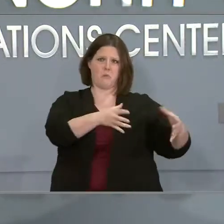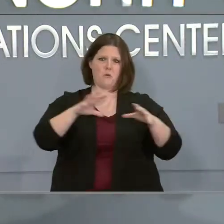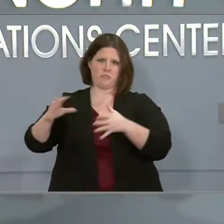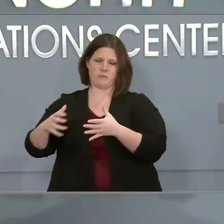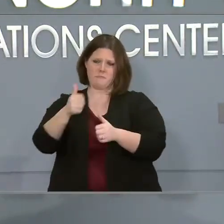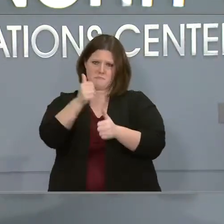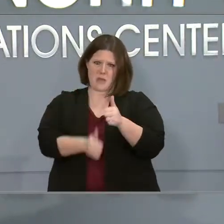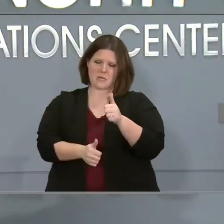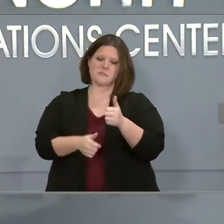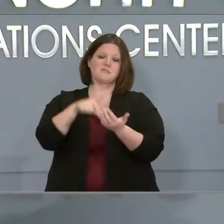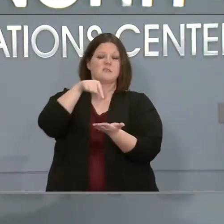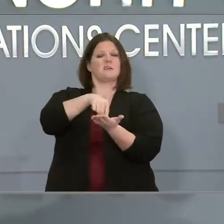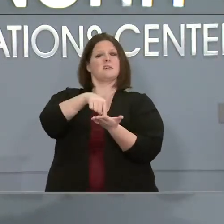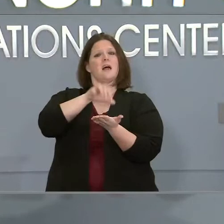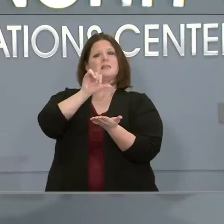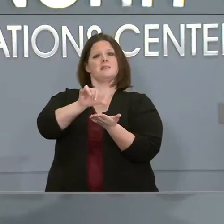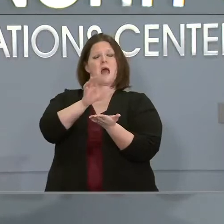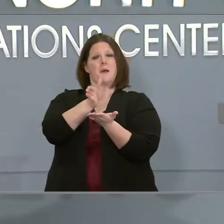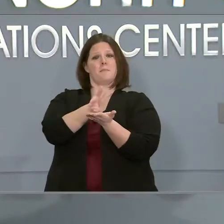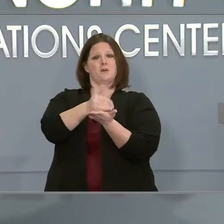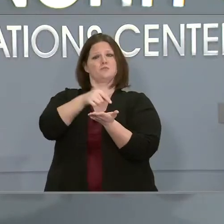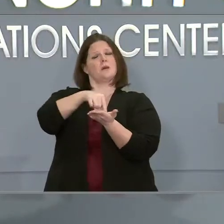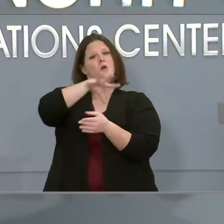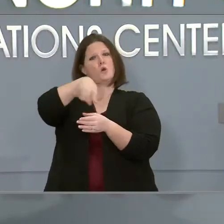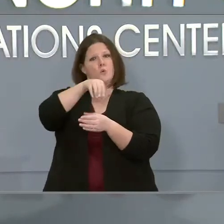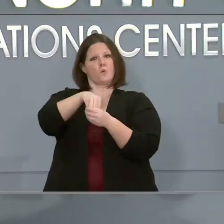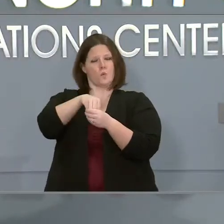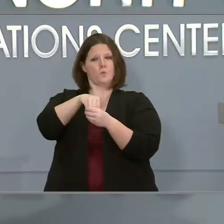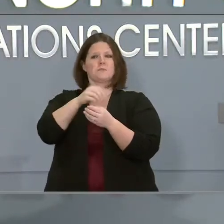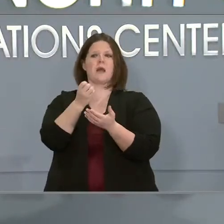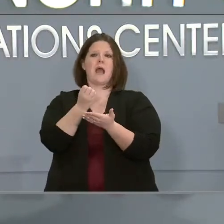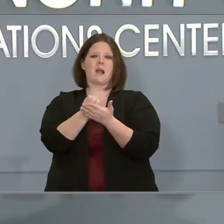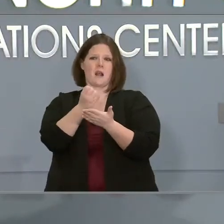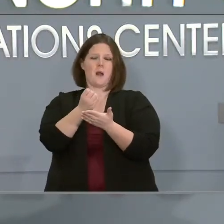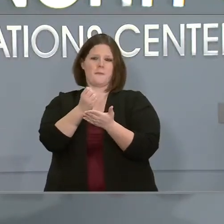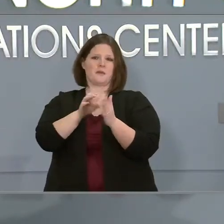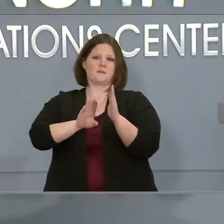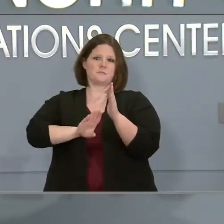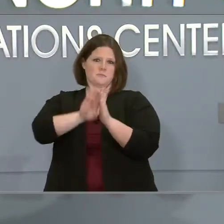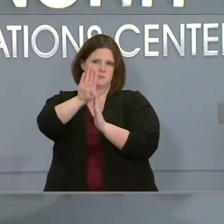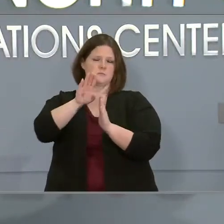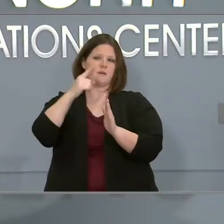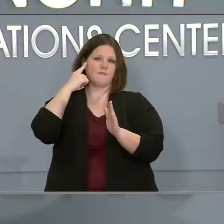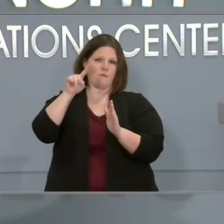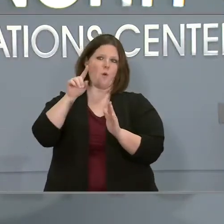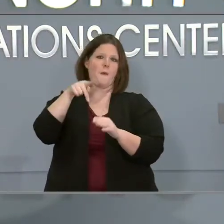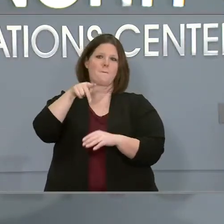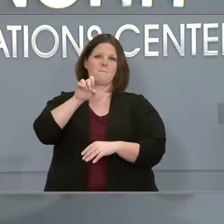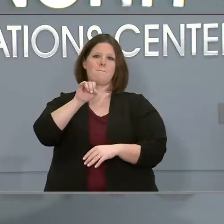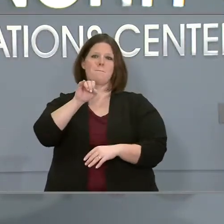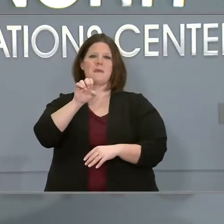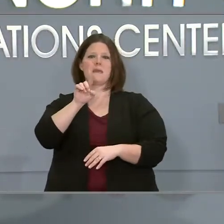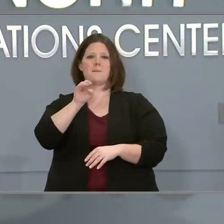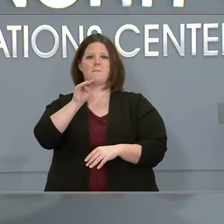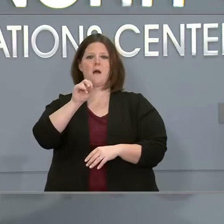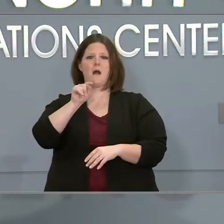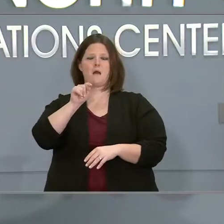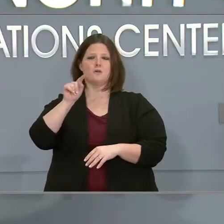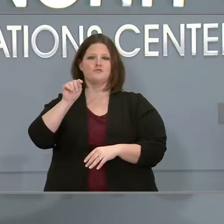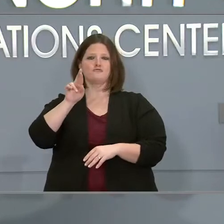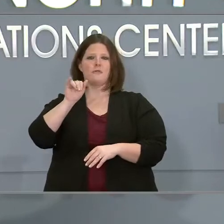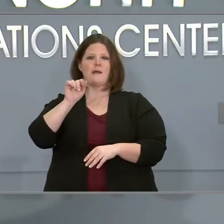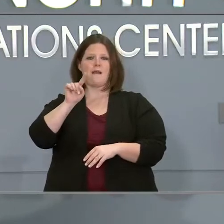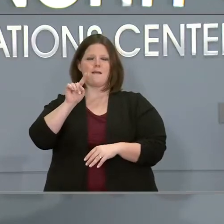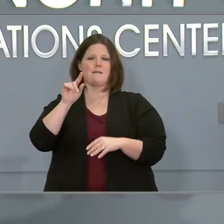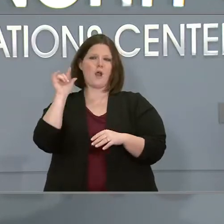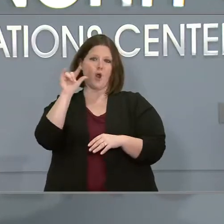economic development project involving Piedmont Triad International Airport. I was wanting to see how much do you know about the project, and are you planning